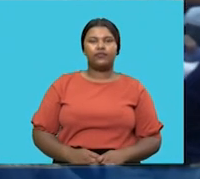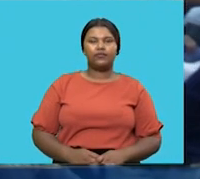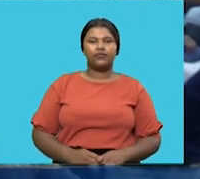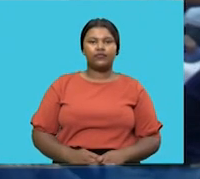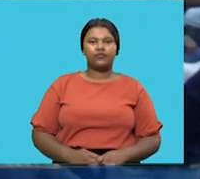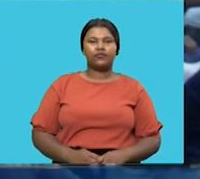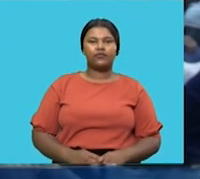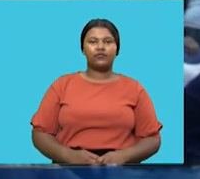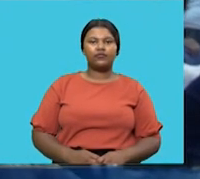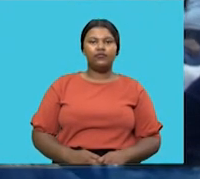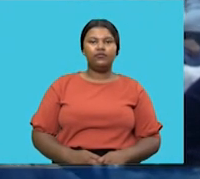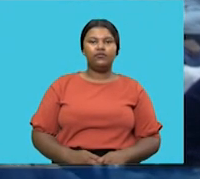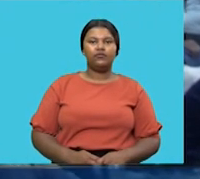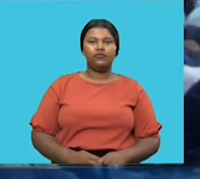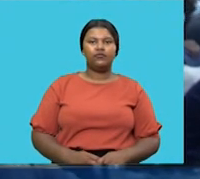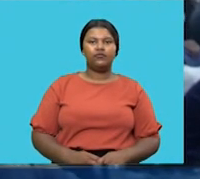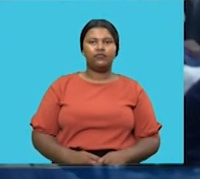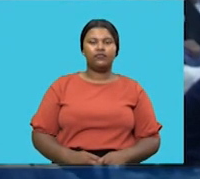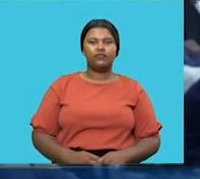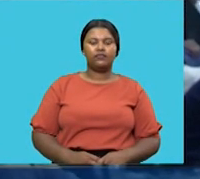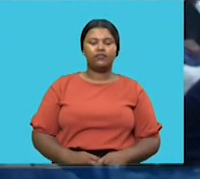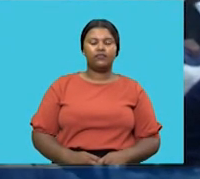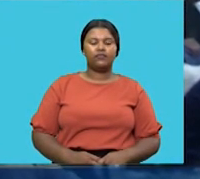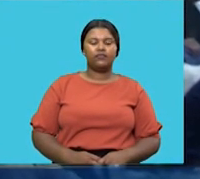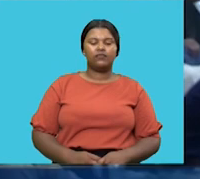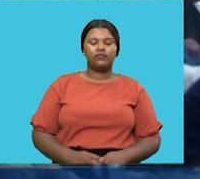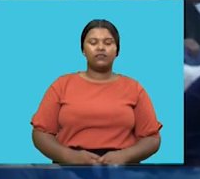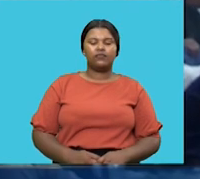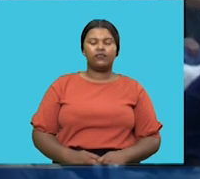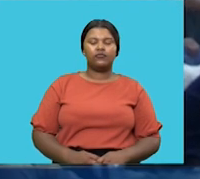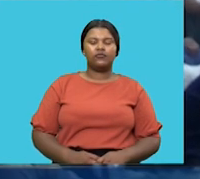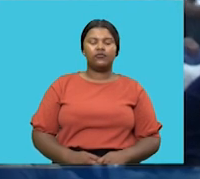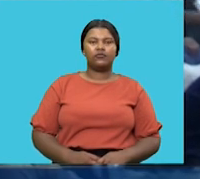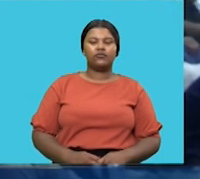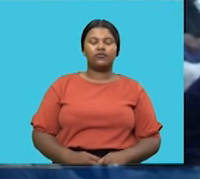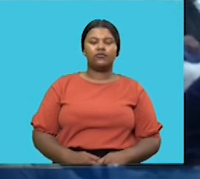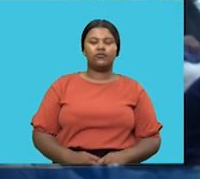Ezindabeni zeSoweto TV nginguJabulansele ngiseSnake Park.